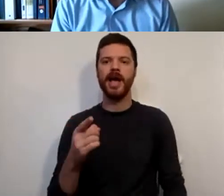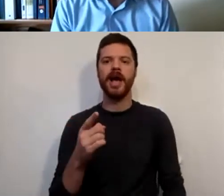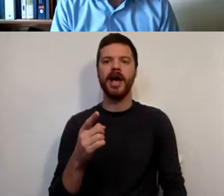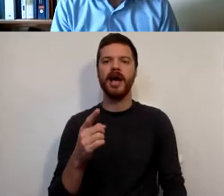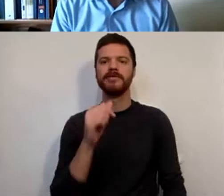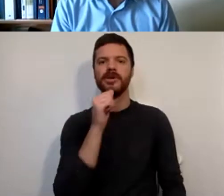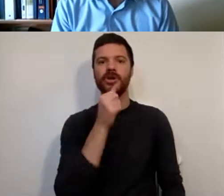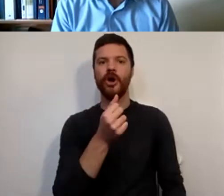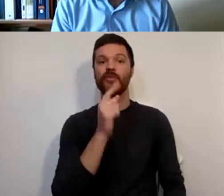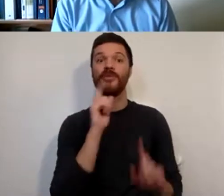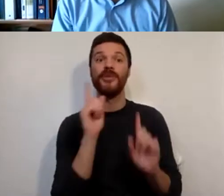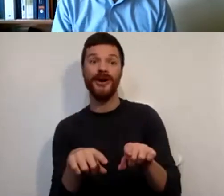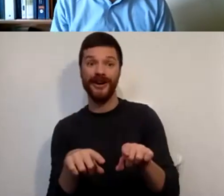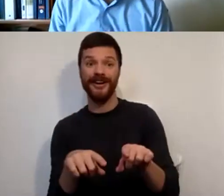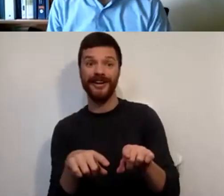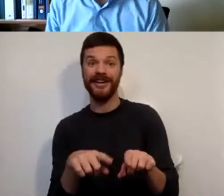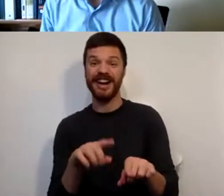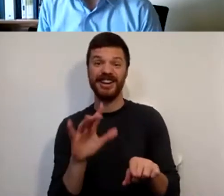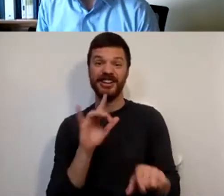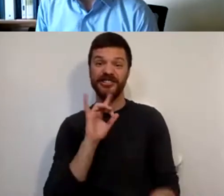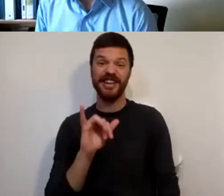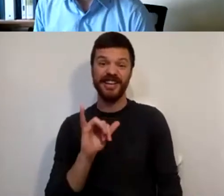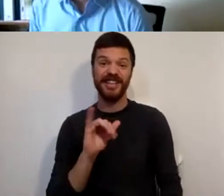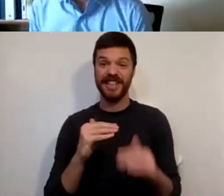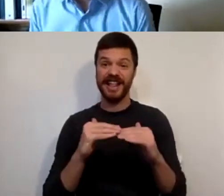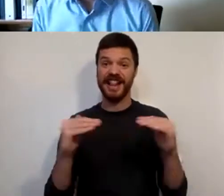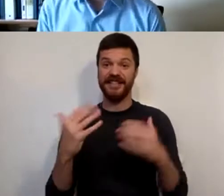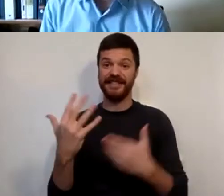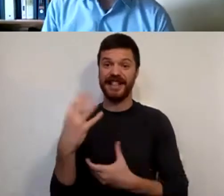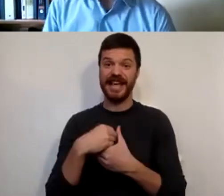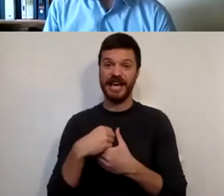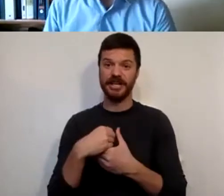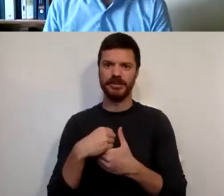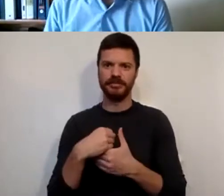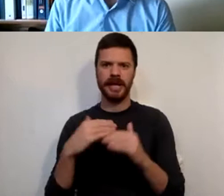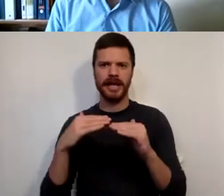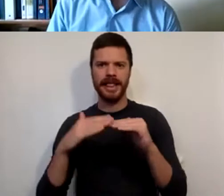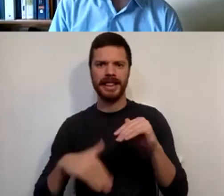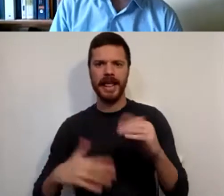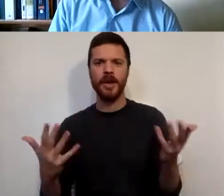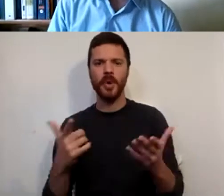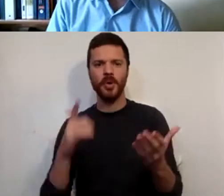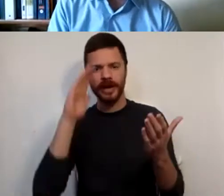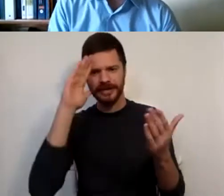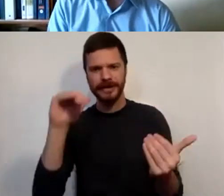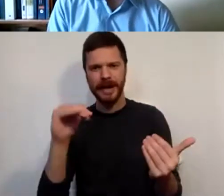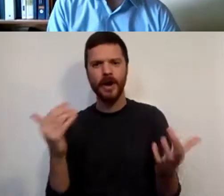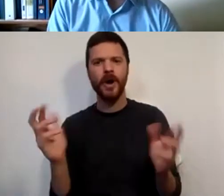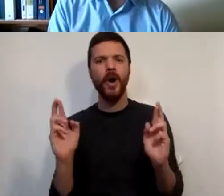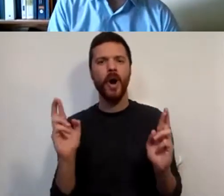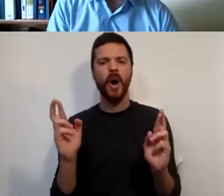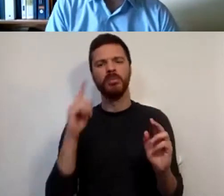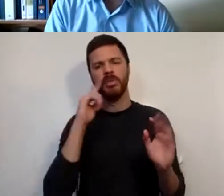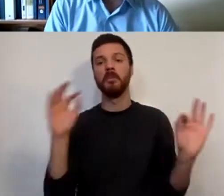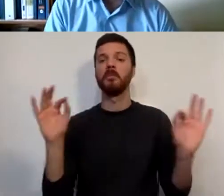that really the level of engagement was much lower than you had hoped for. So I think just being really transparent and